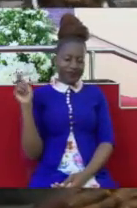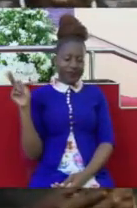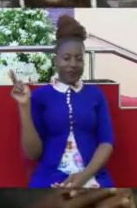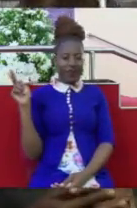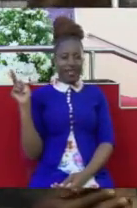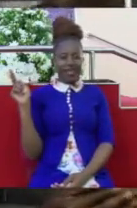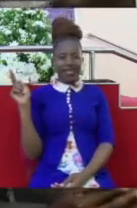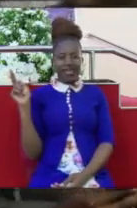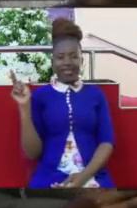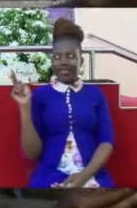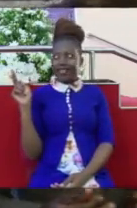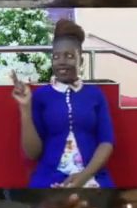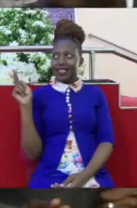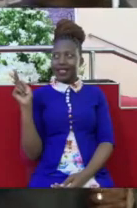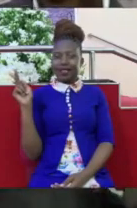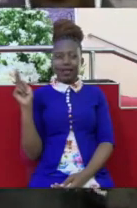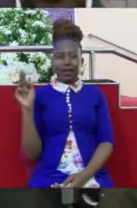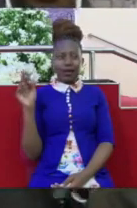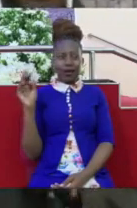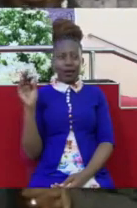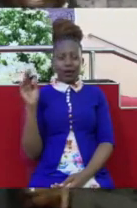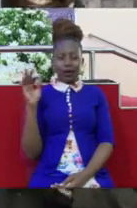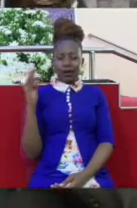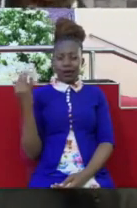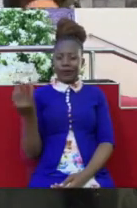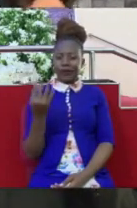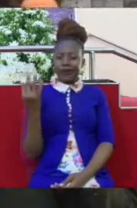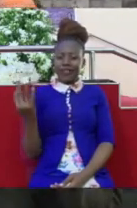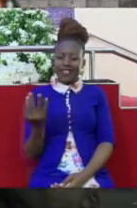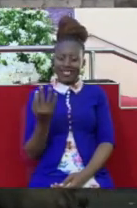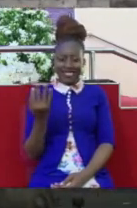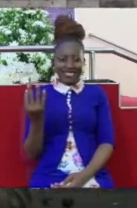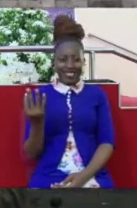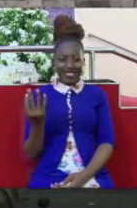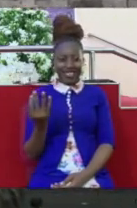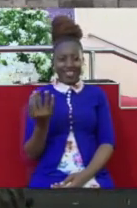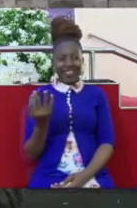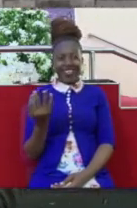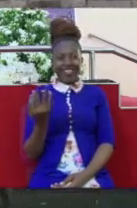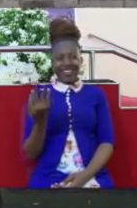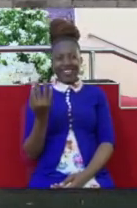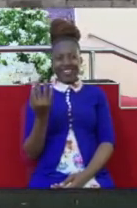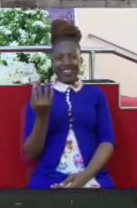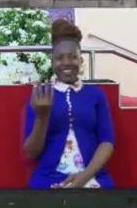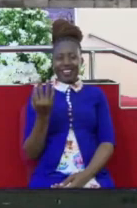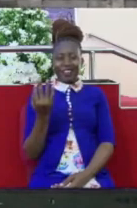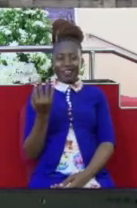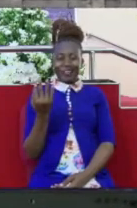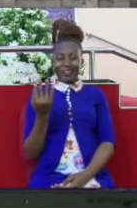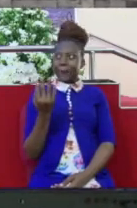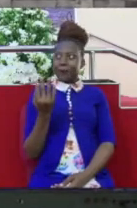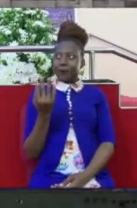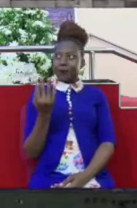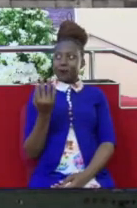said, I had done a Fuluzi loan. Siji, Fuliza loan. And they take